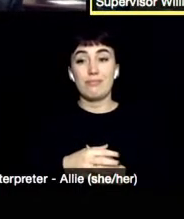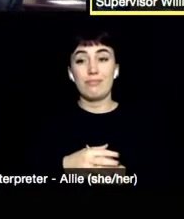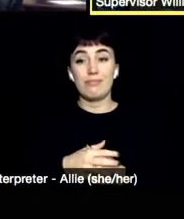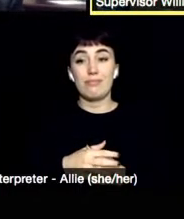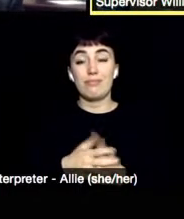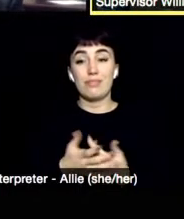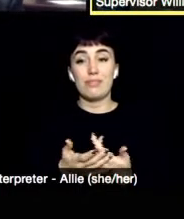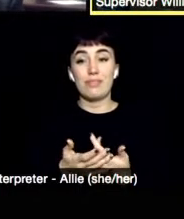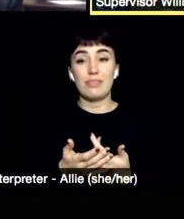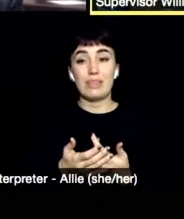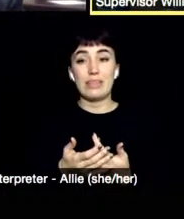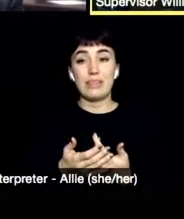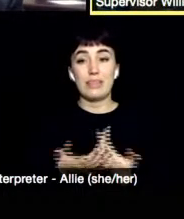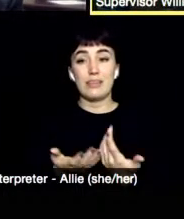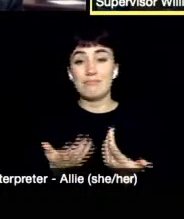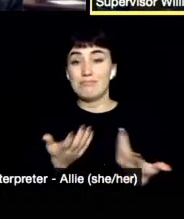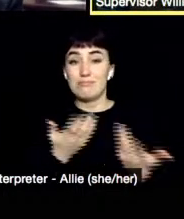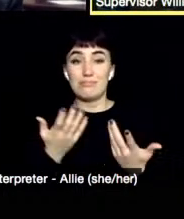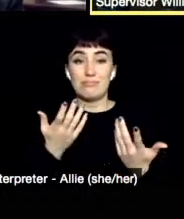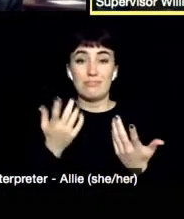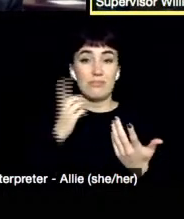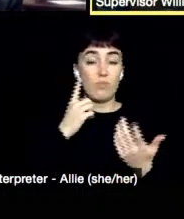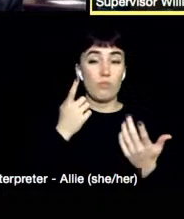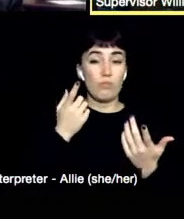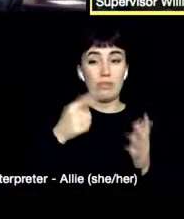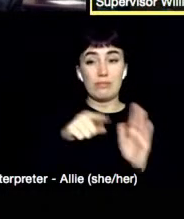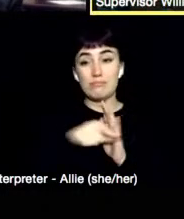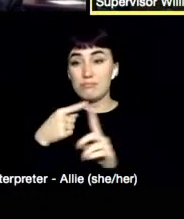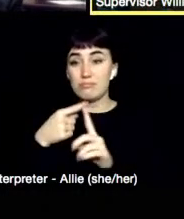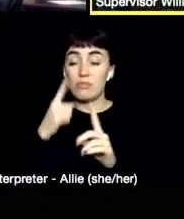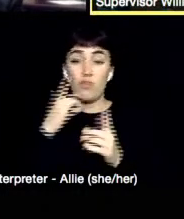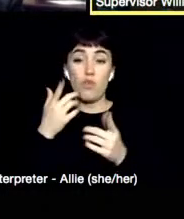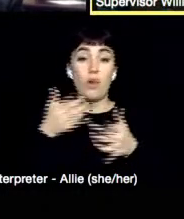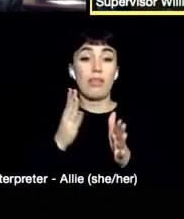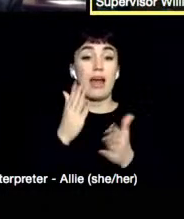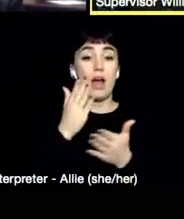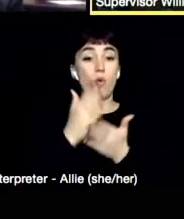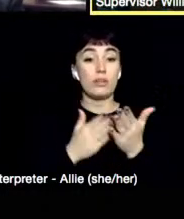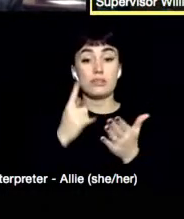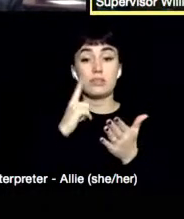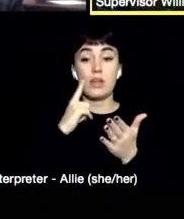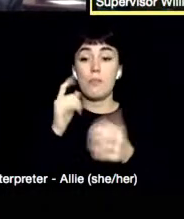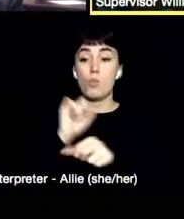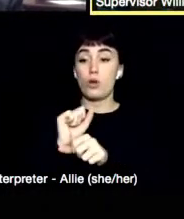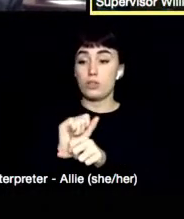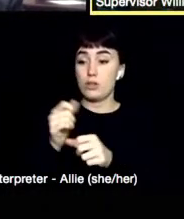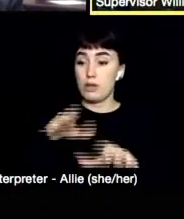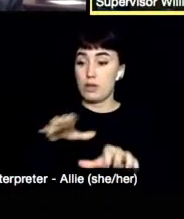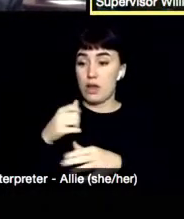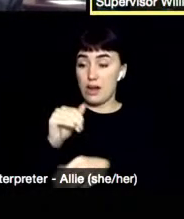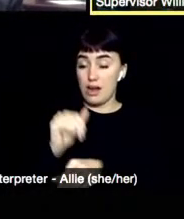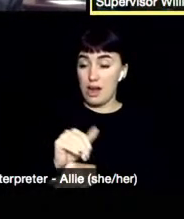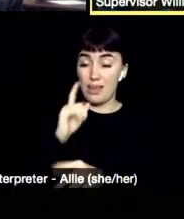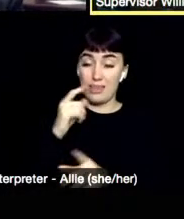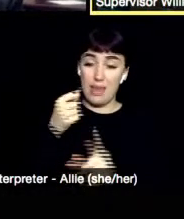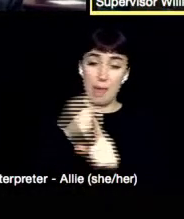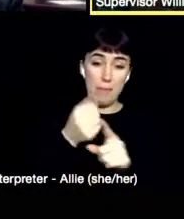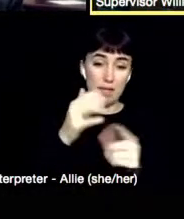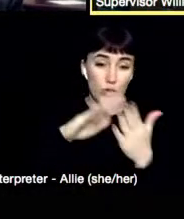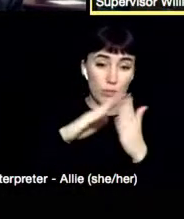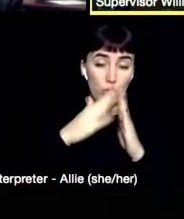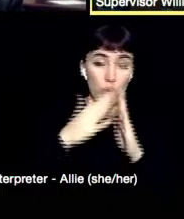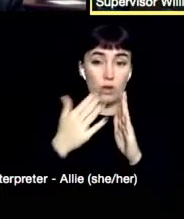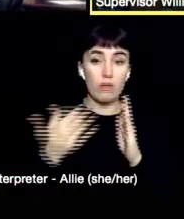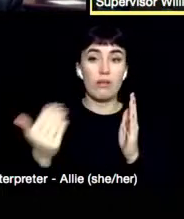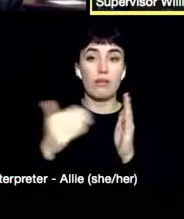allowing some period of time to be done at night versus the impacts to the community, again, taking